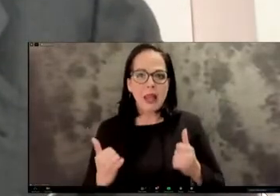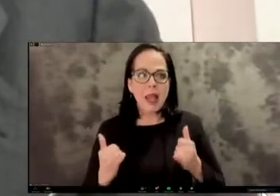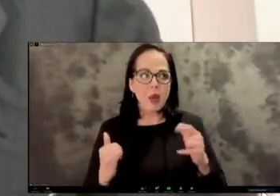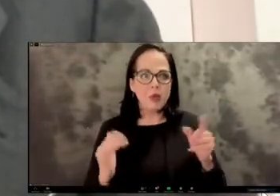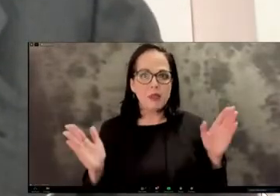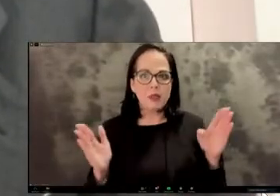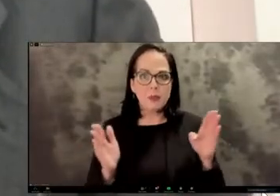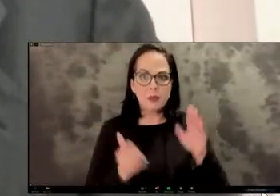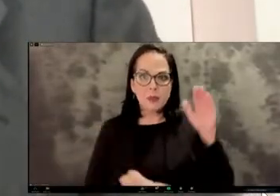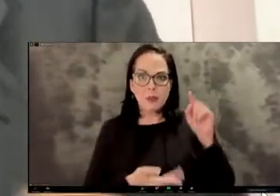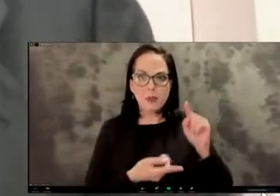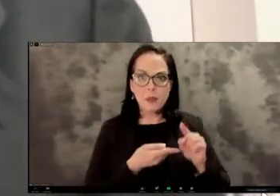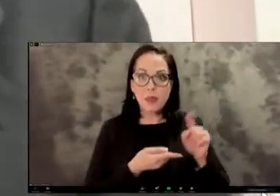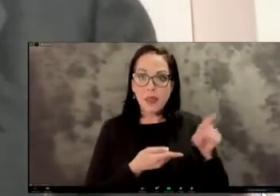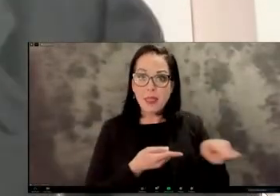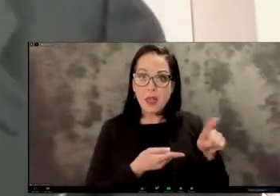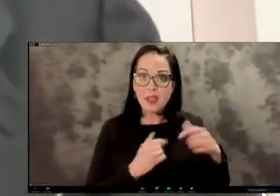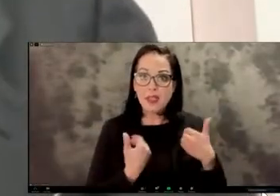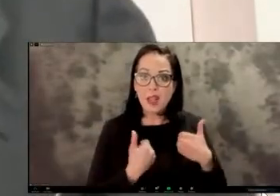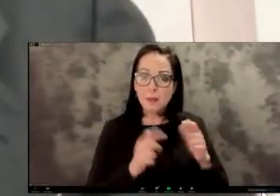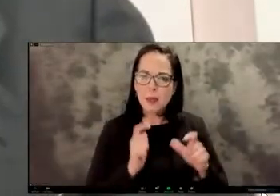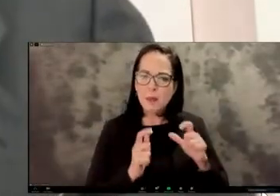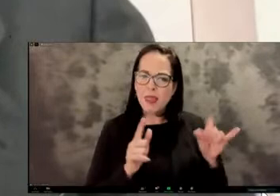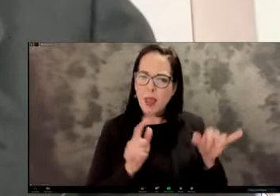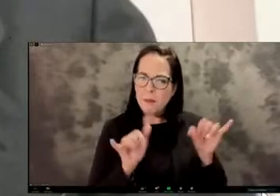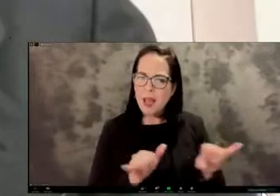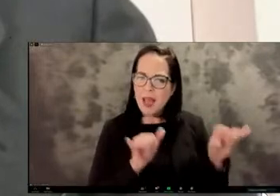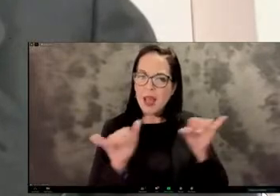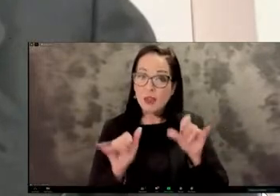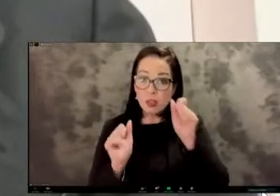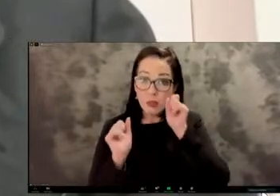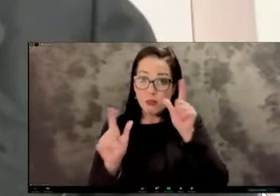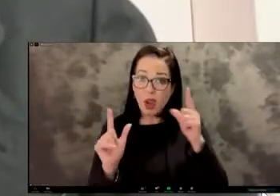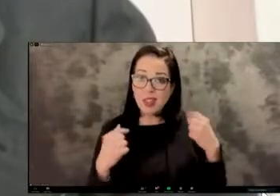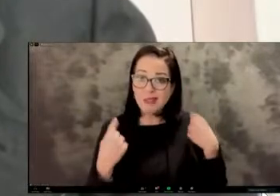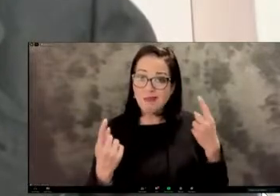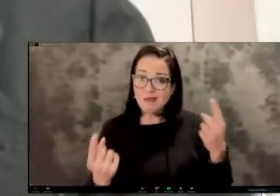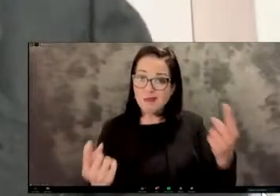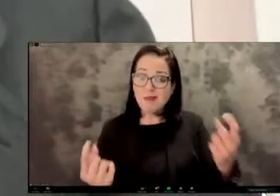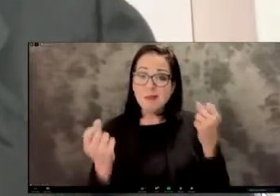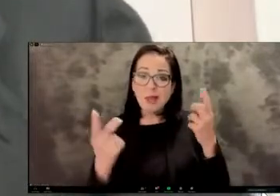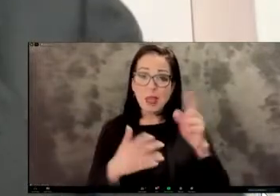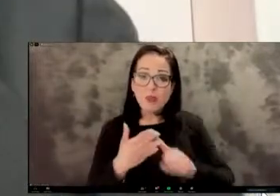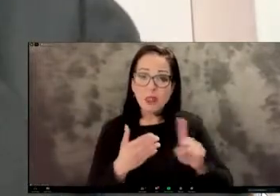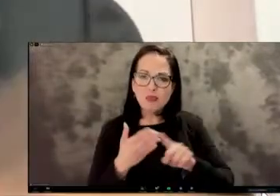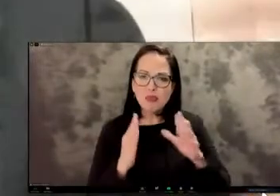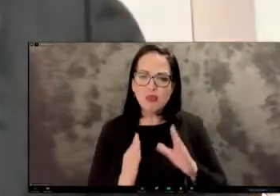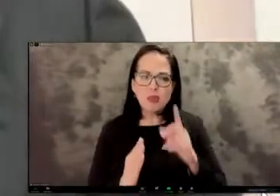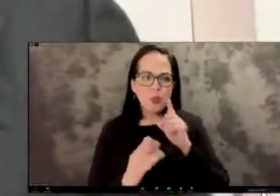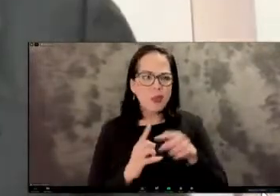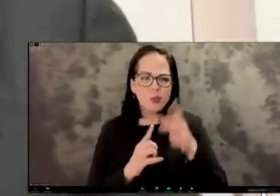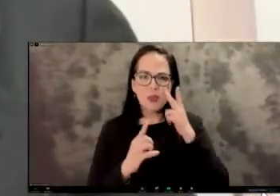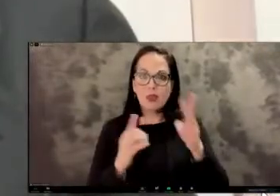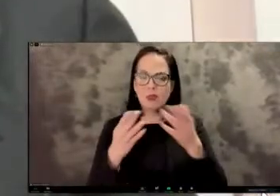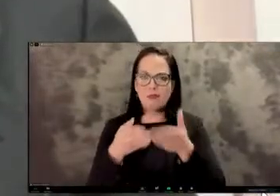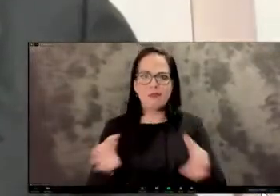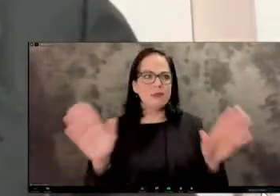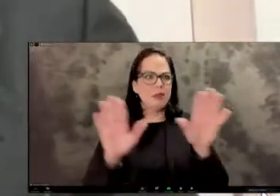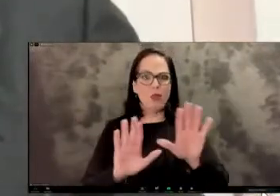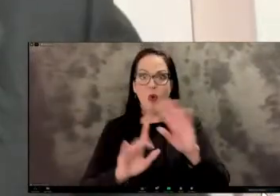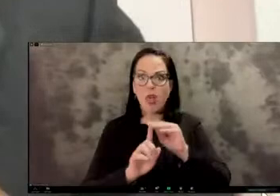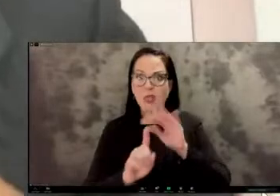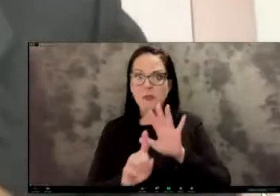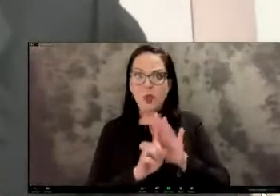among young people. And that pattern has been surprising to many researchers, because you look at all the exposures